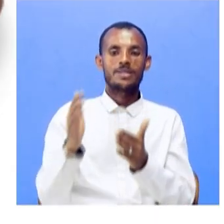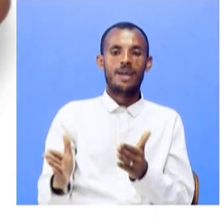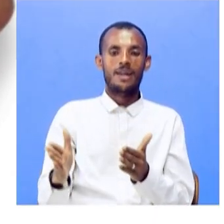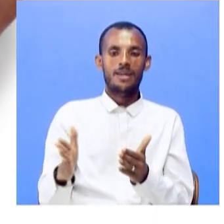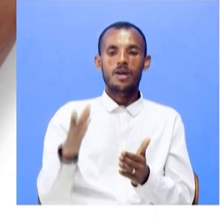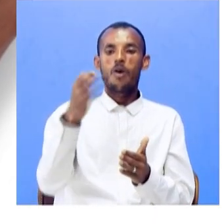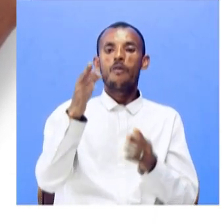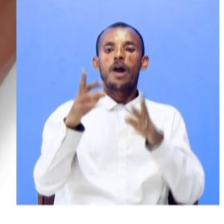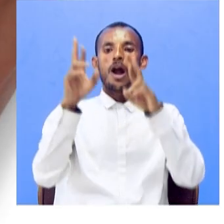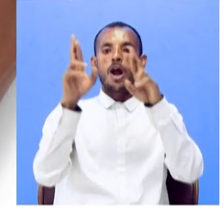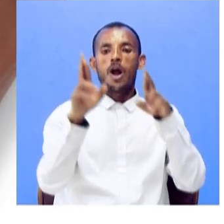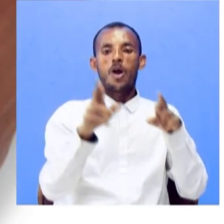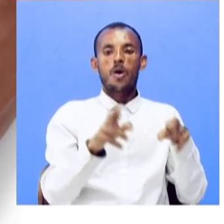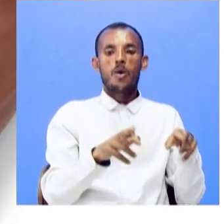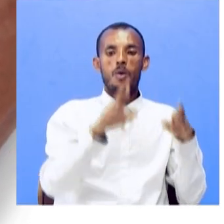of rhombus